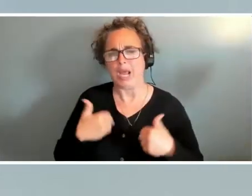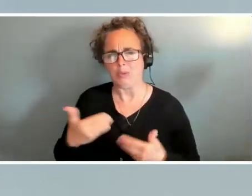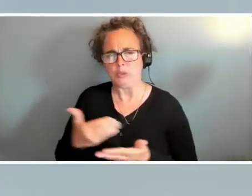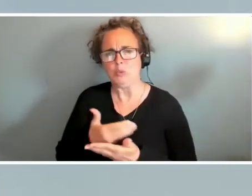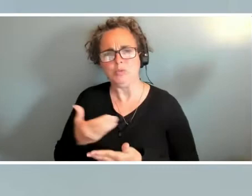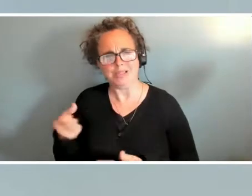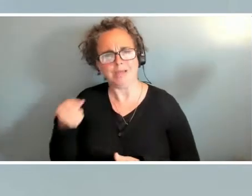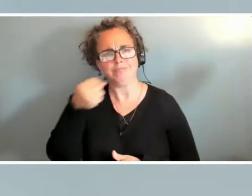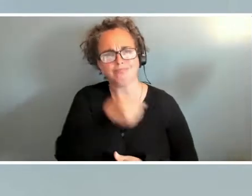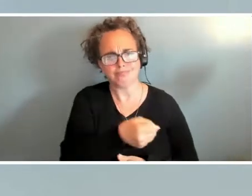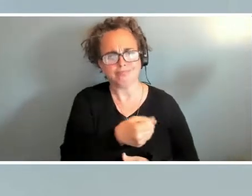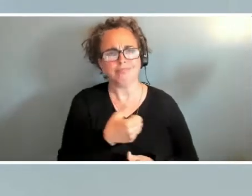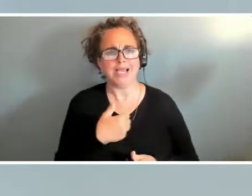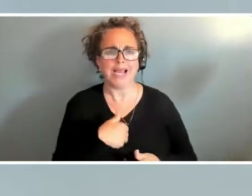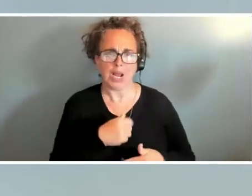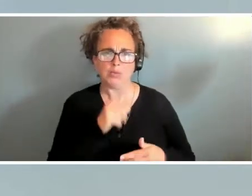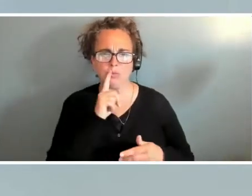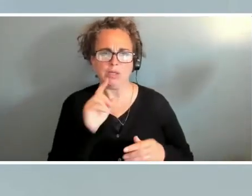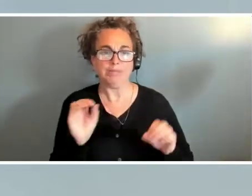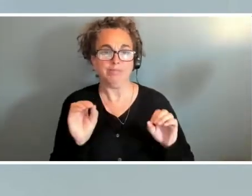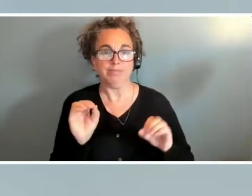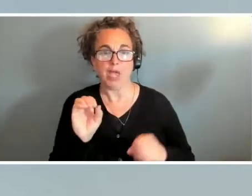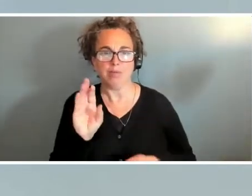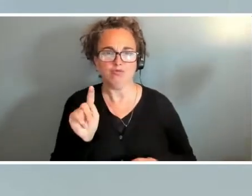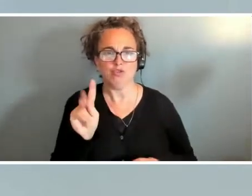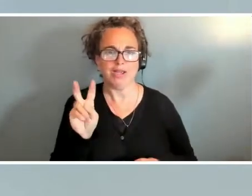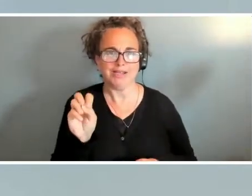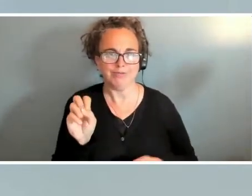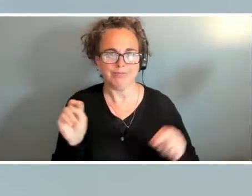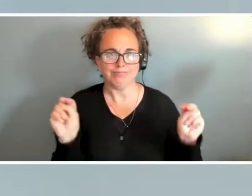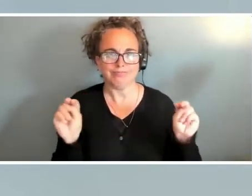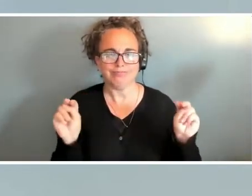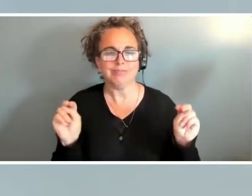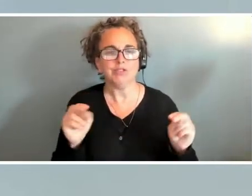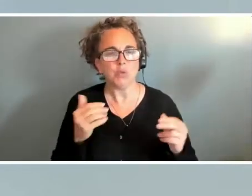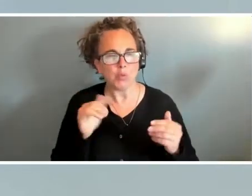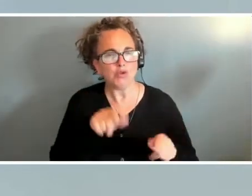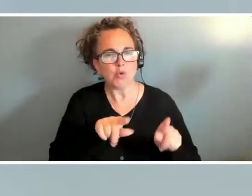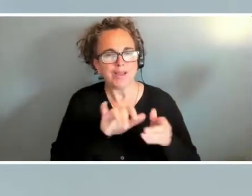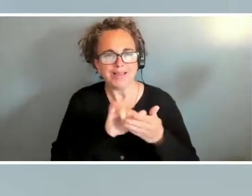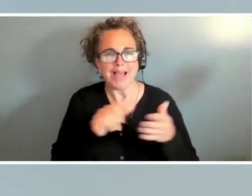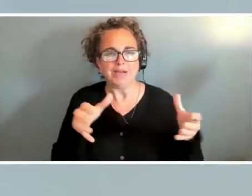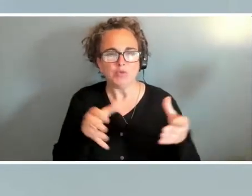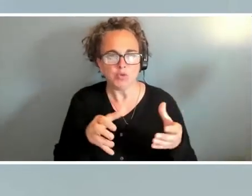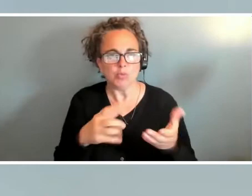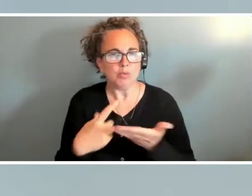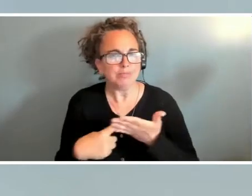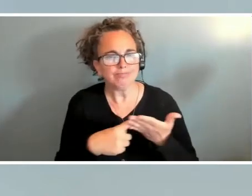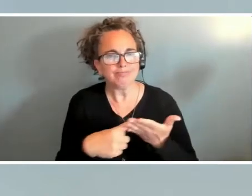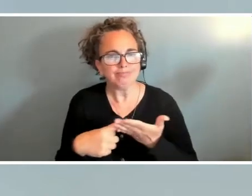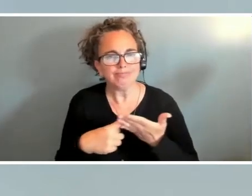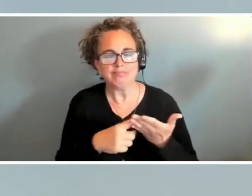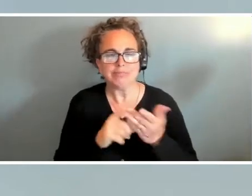and I could be relatively objective. And we talked through all the things we wanted to do in